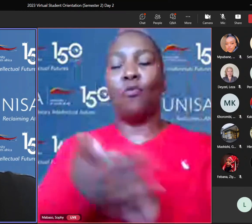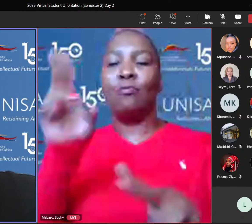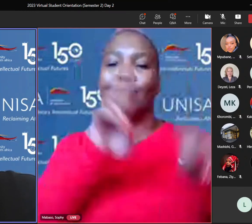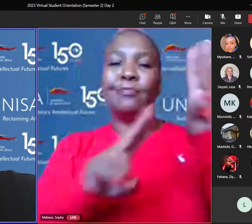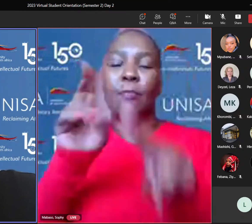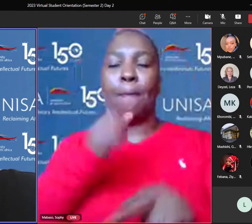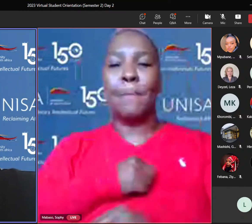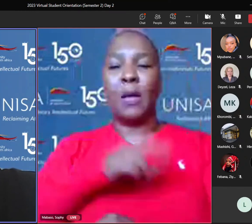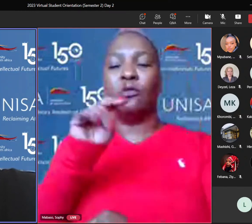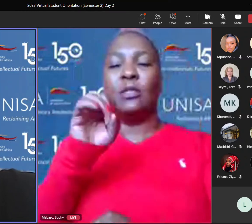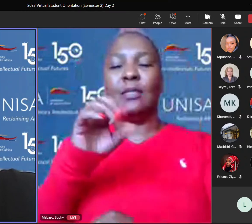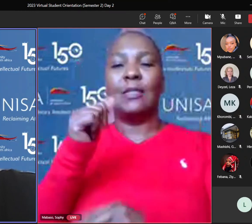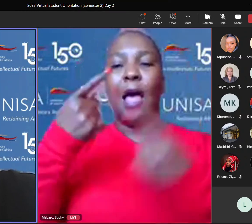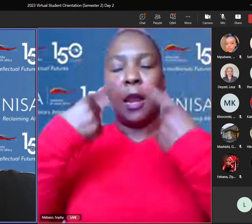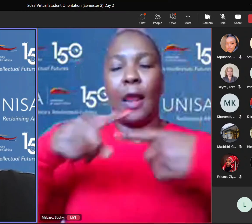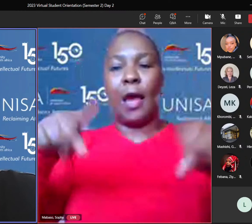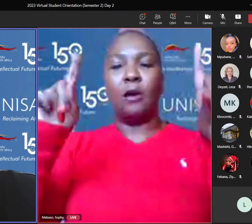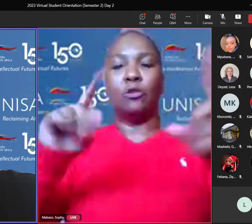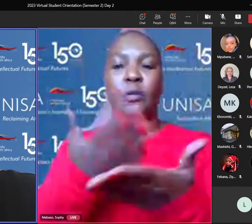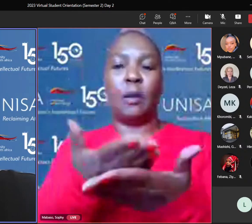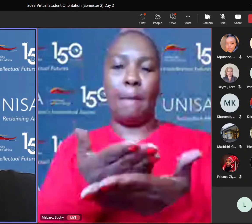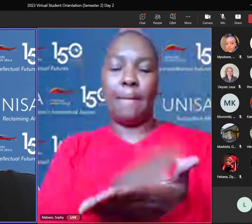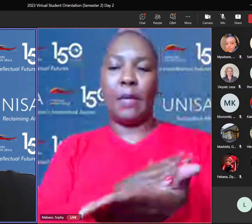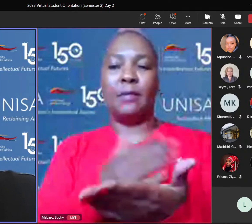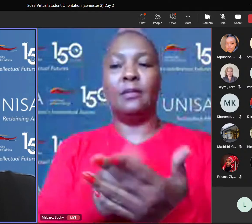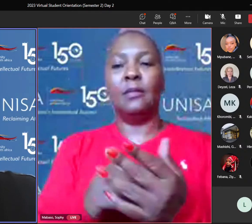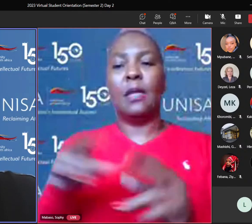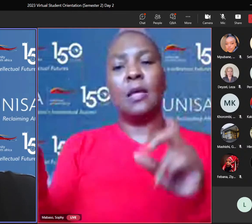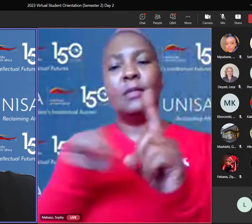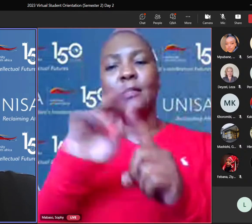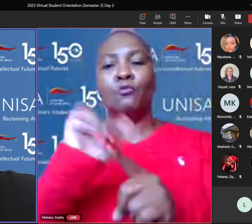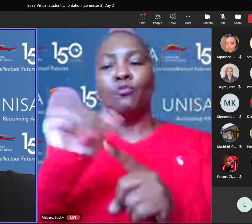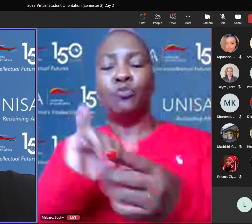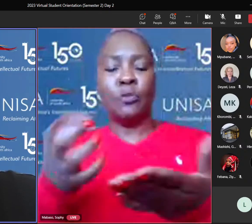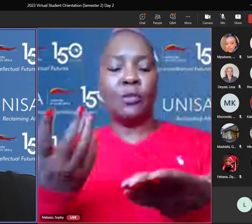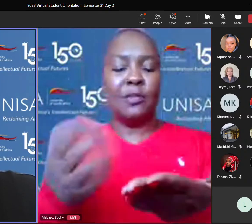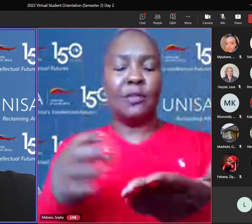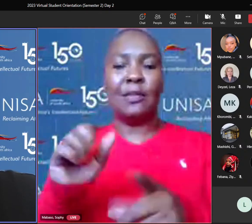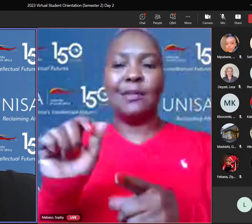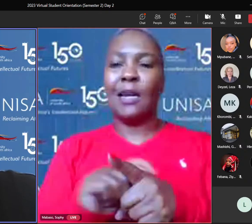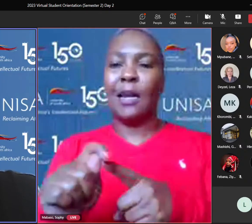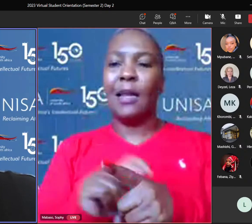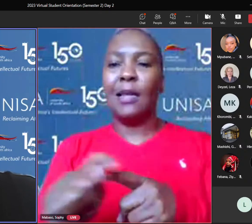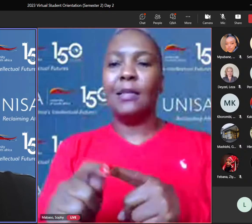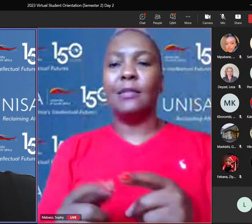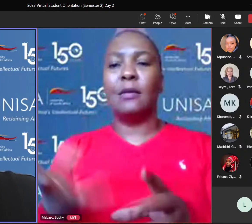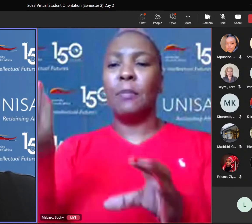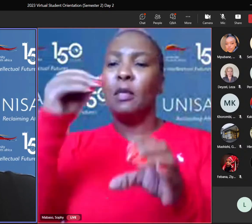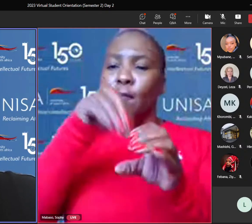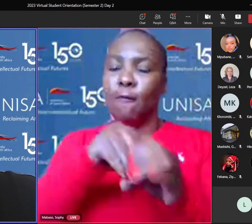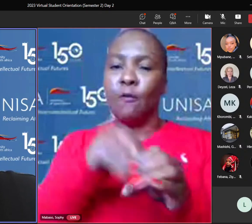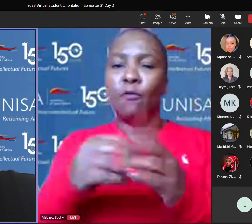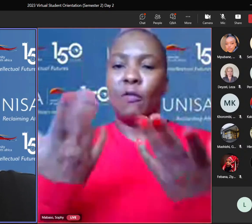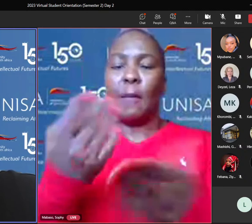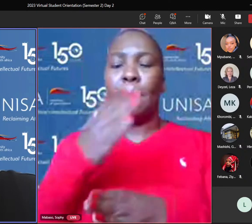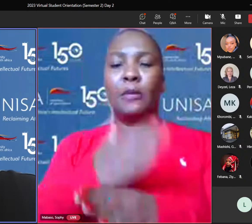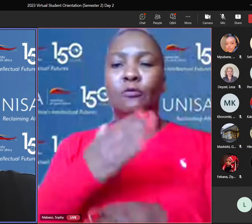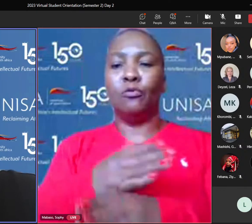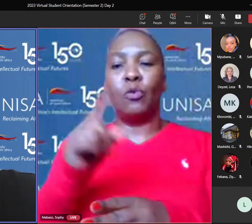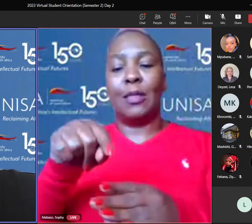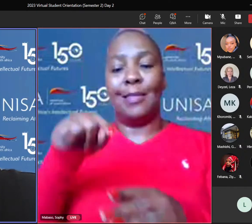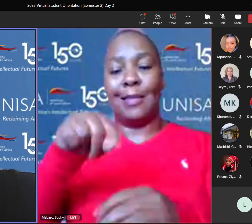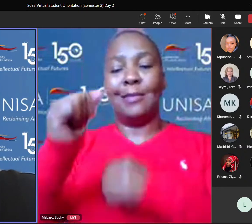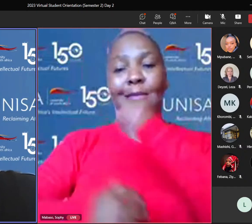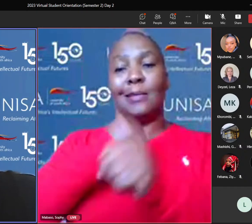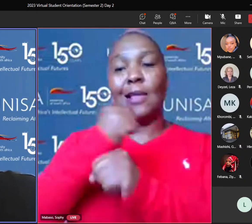announcements page, and see what training is coming up, what events are coming up, get involved, make sure that this year is successful, or